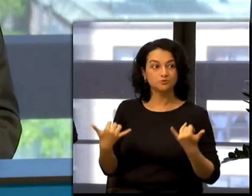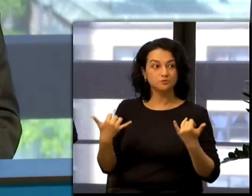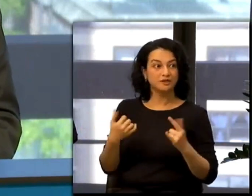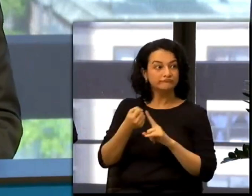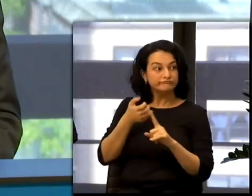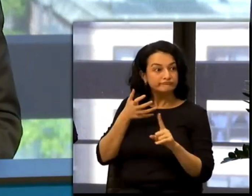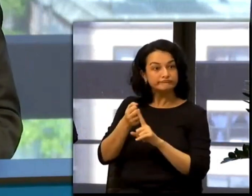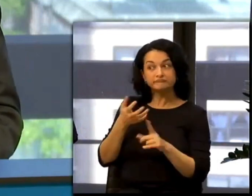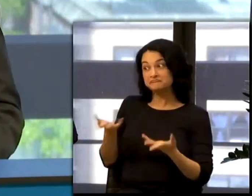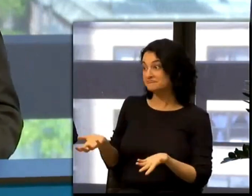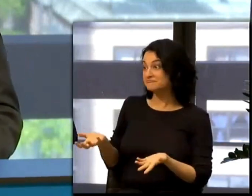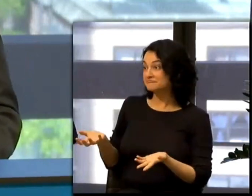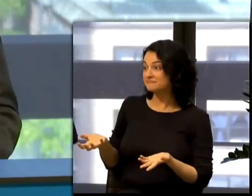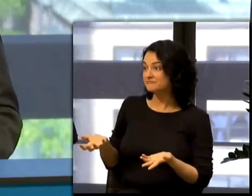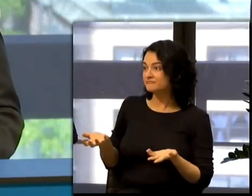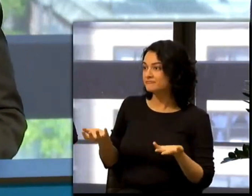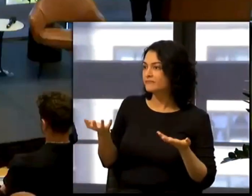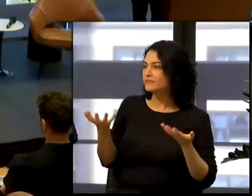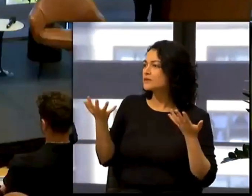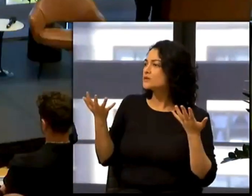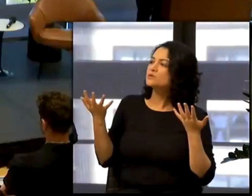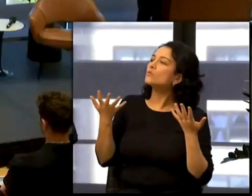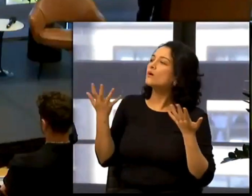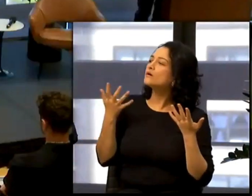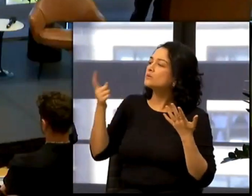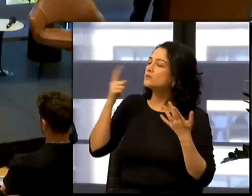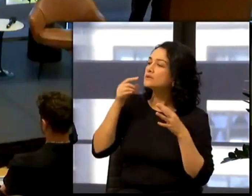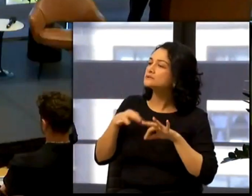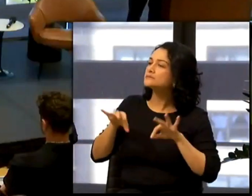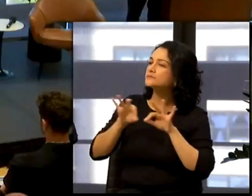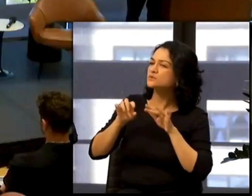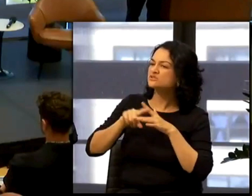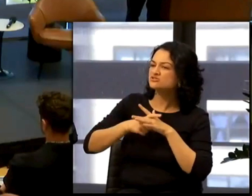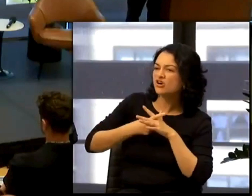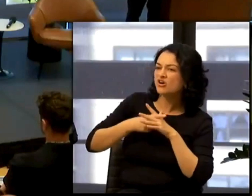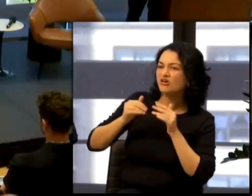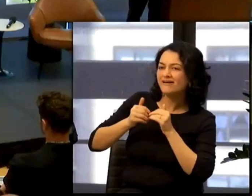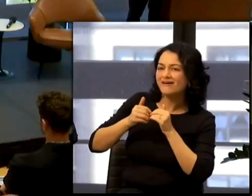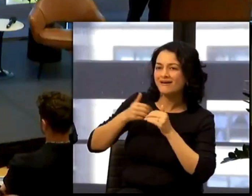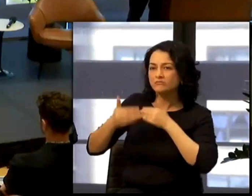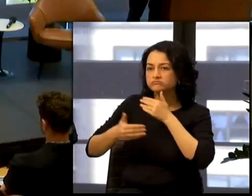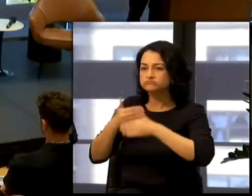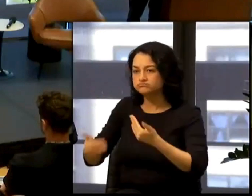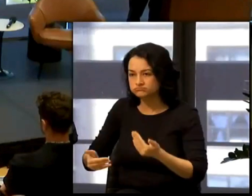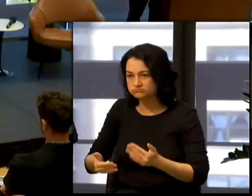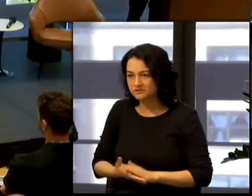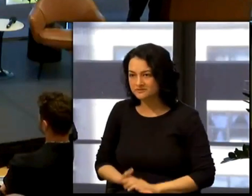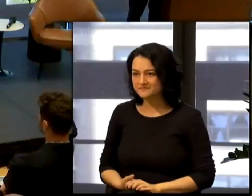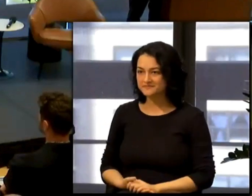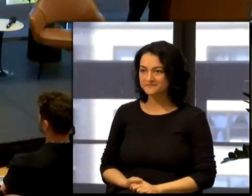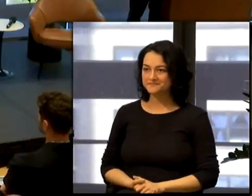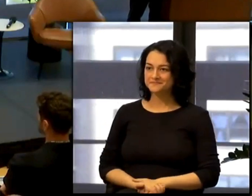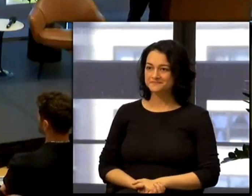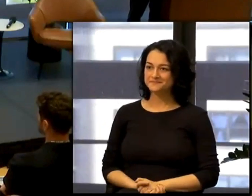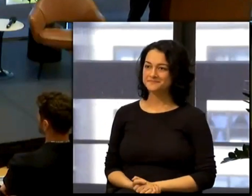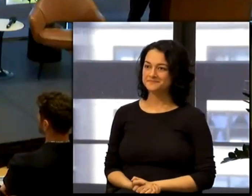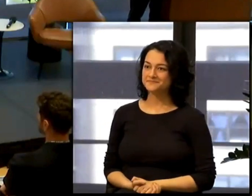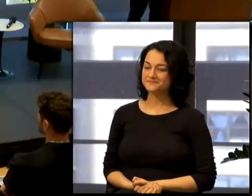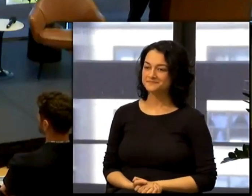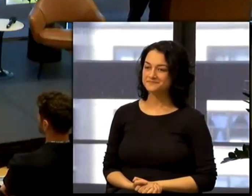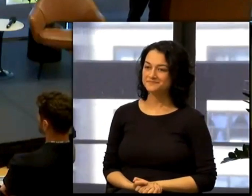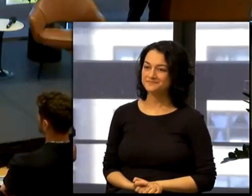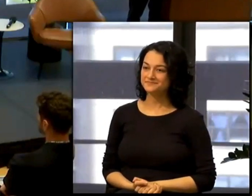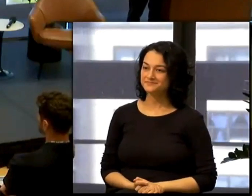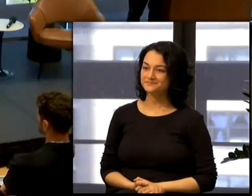ageism. And Didier, let's start with you. Sure, thank you, Michael. Can everyone hear me okay? Great. Good